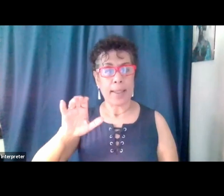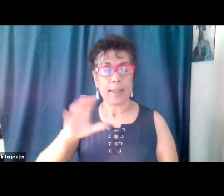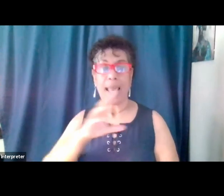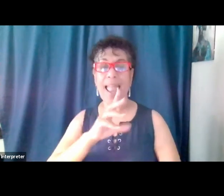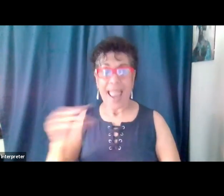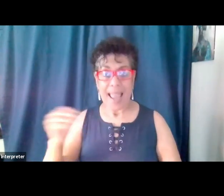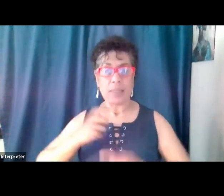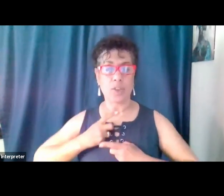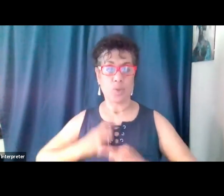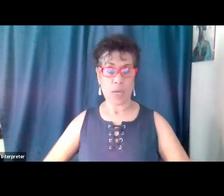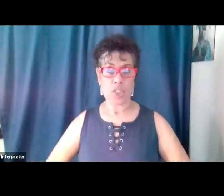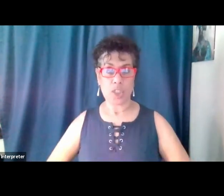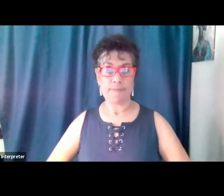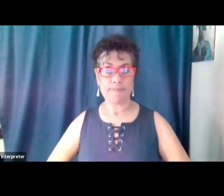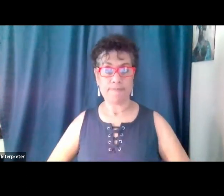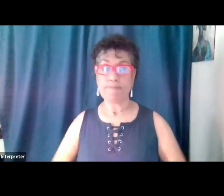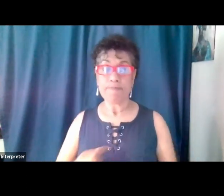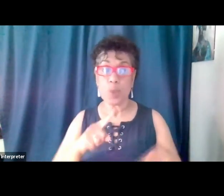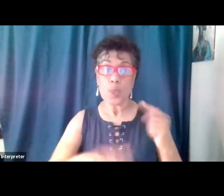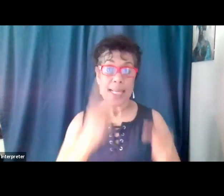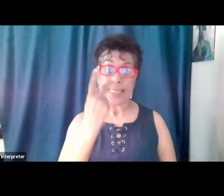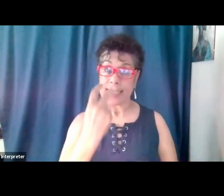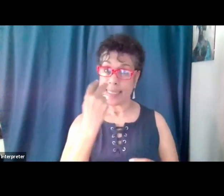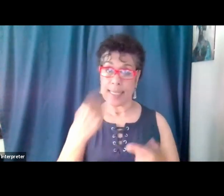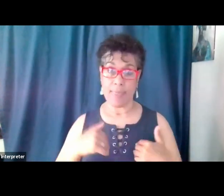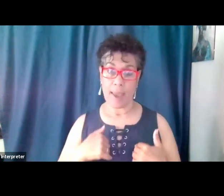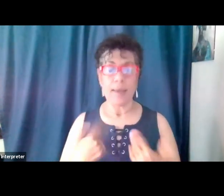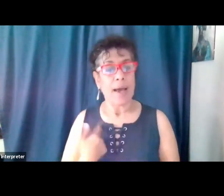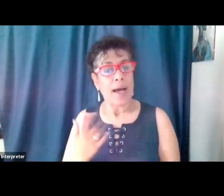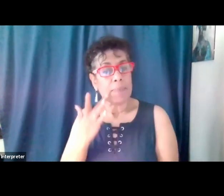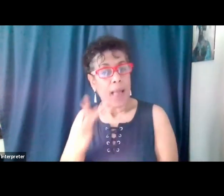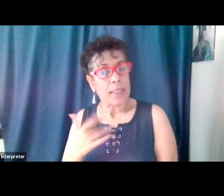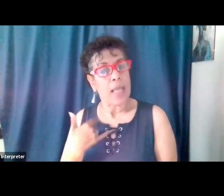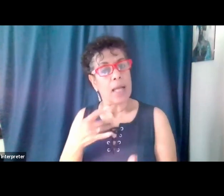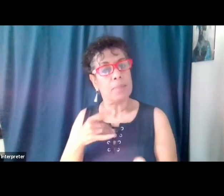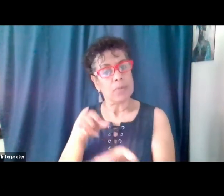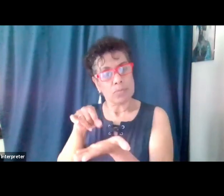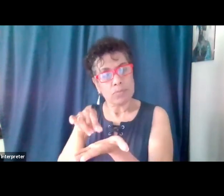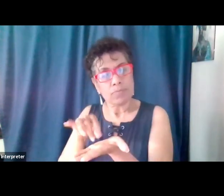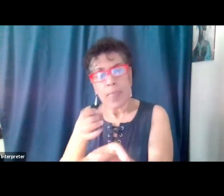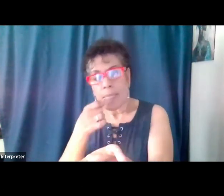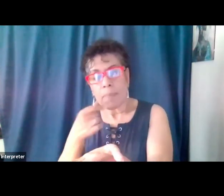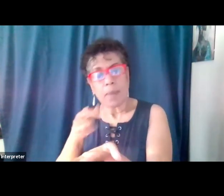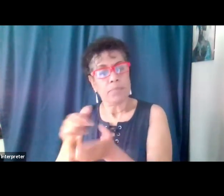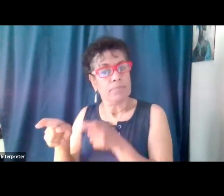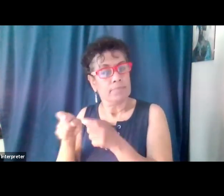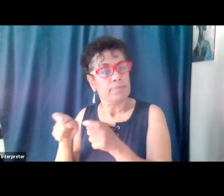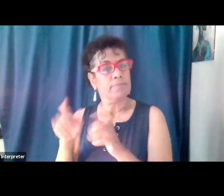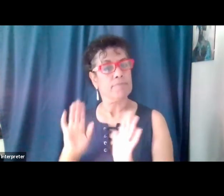depression. And I am fortunate that those illnesses have been well treated now for almost 30